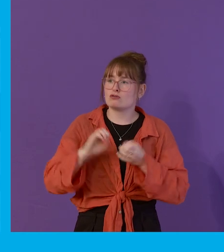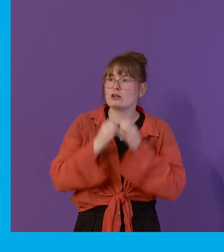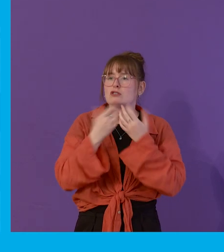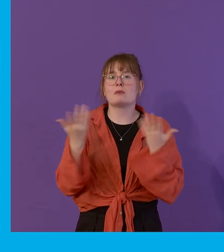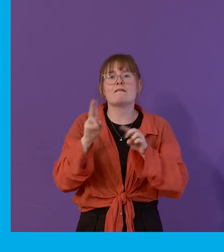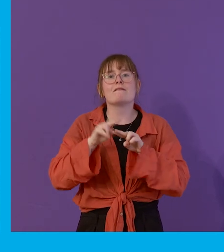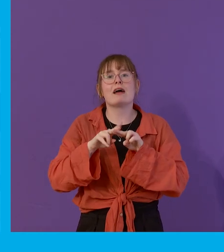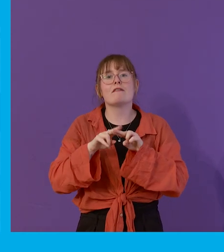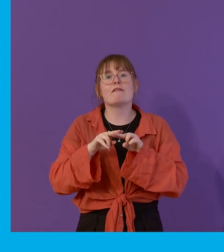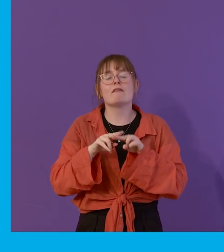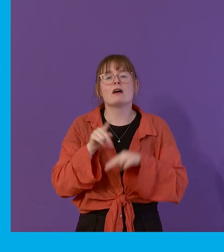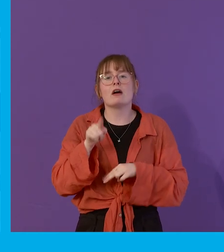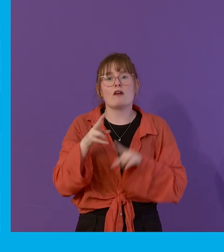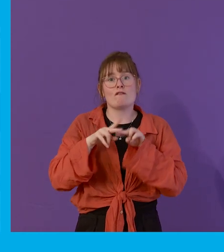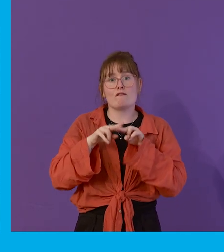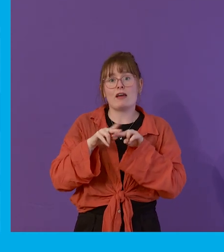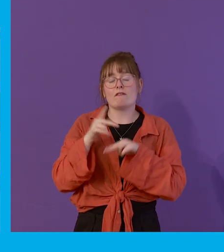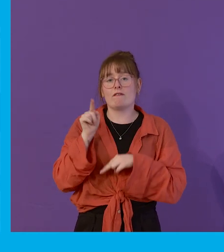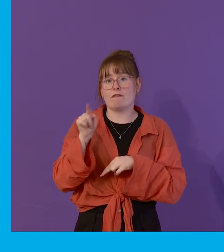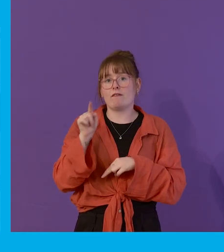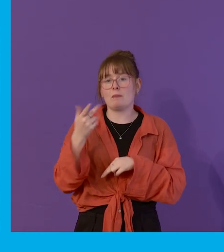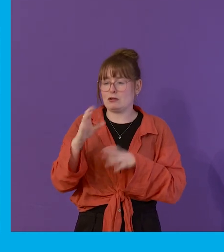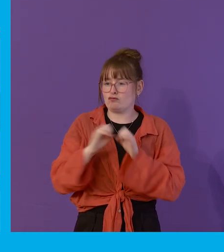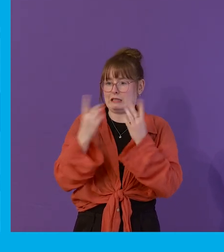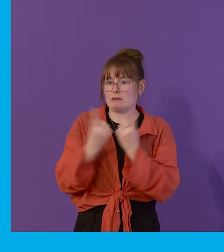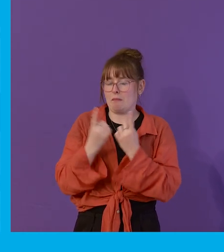Fife. And it was courtesy of Fife Council Bereavement